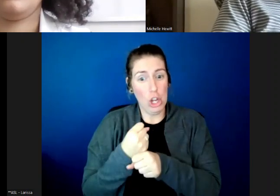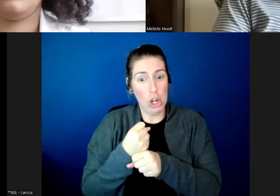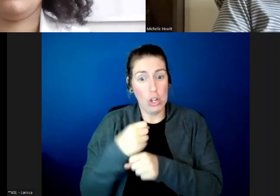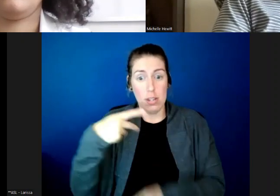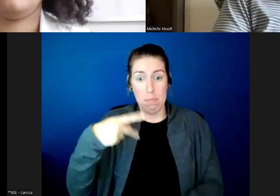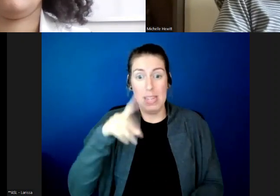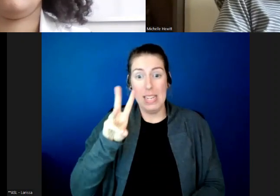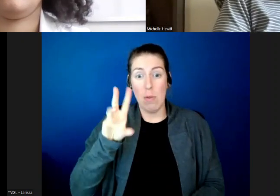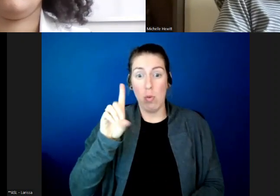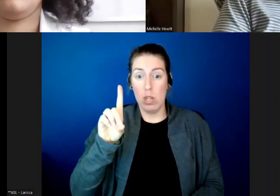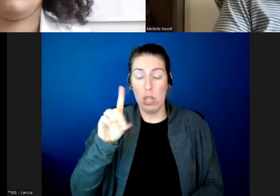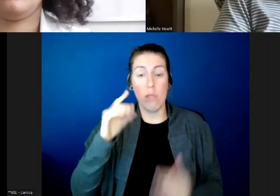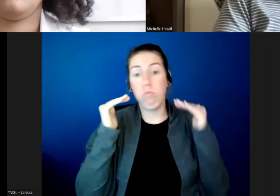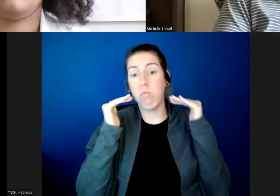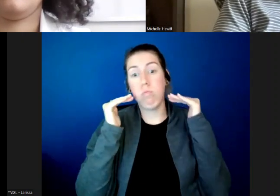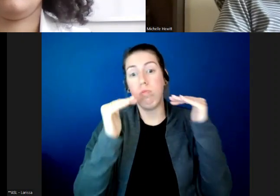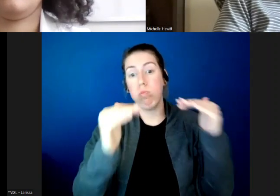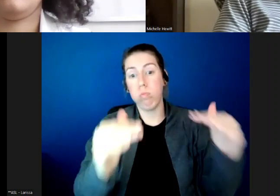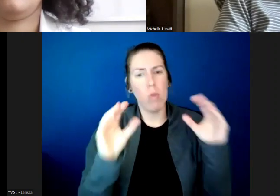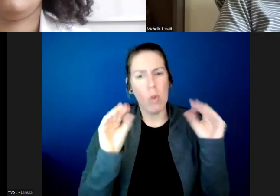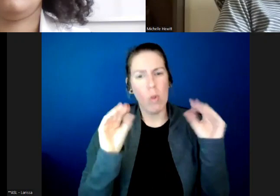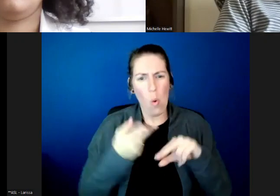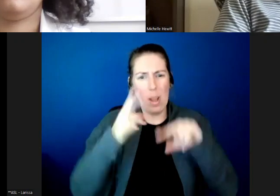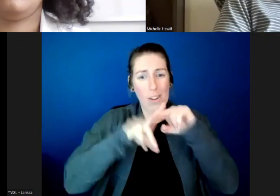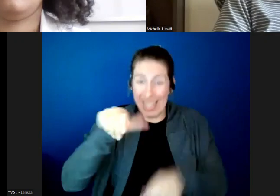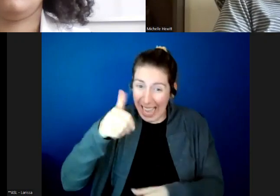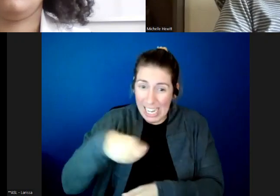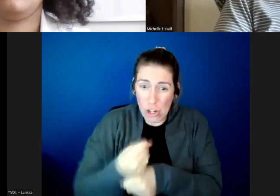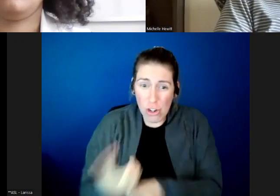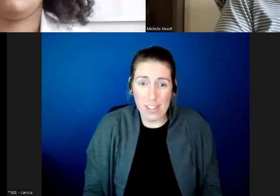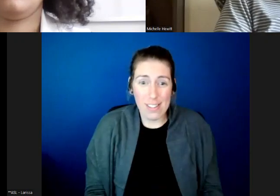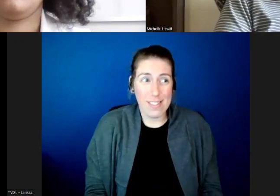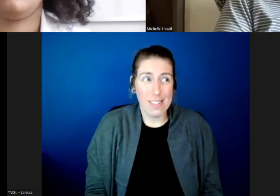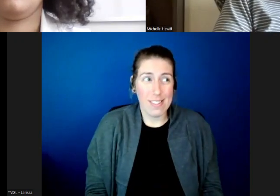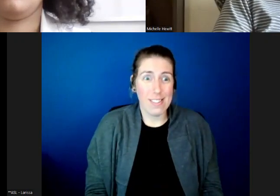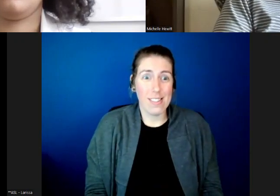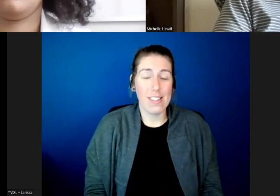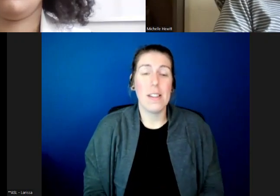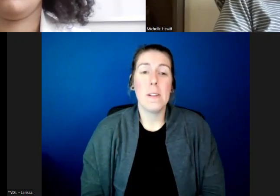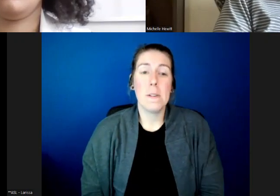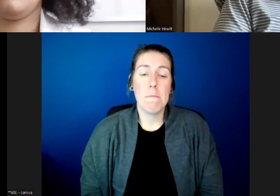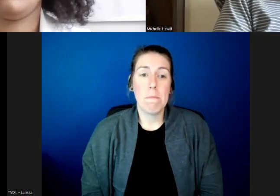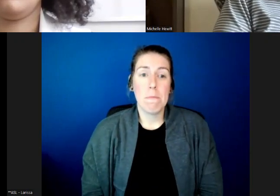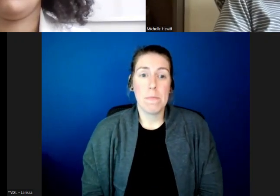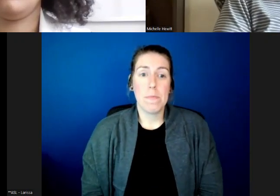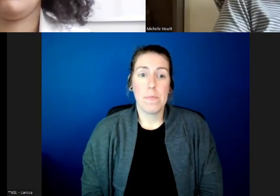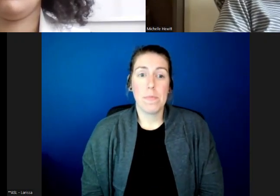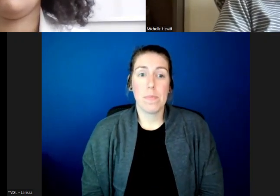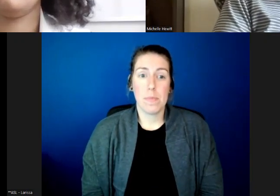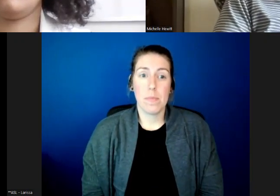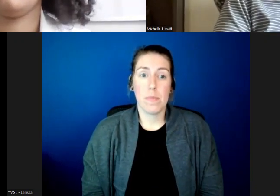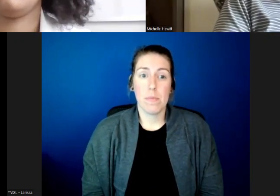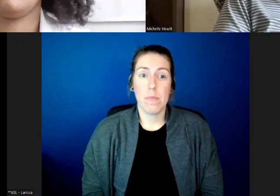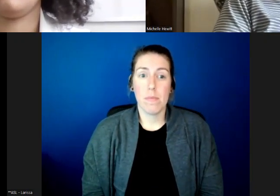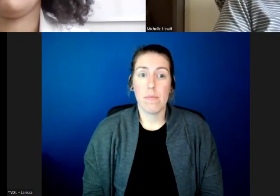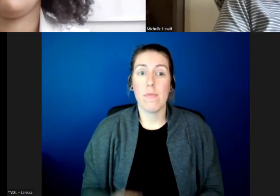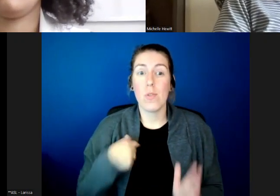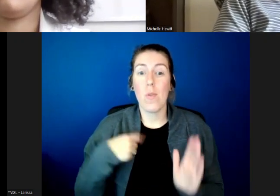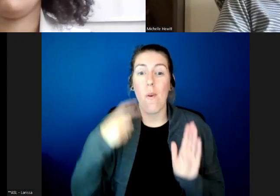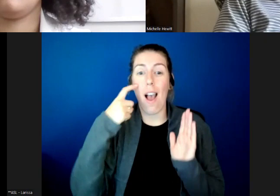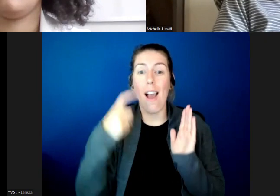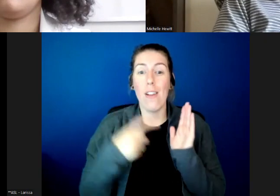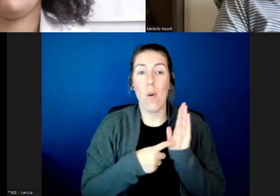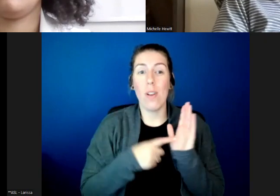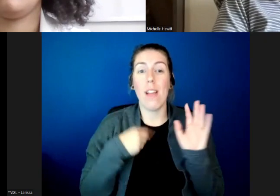static, and you know, a lot of the I noticed my eyes have flicked to one of